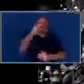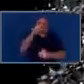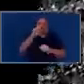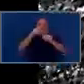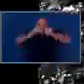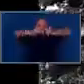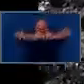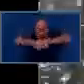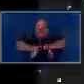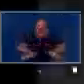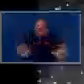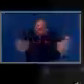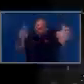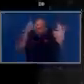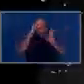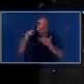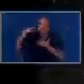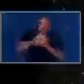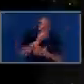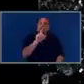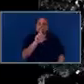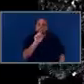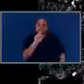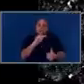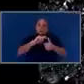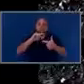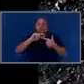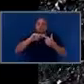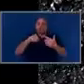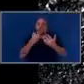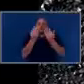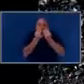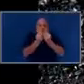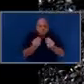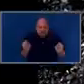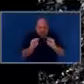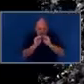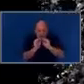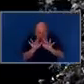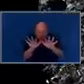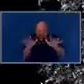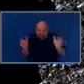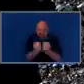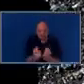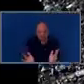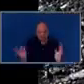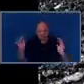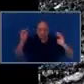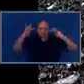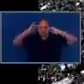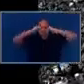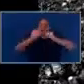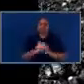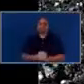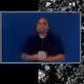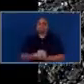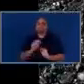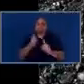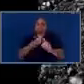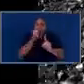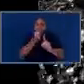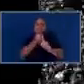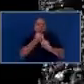to collect that sample, there's a huge spray of material that's just lofted from the surface of Bennu. And this is a